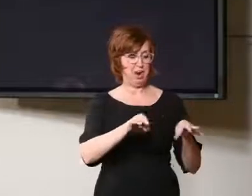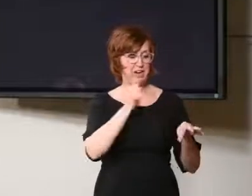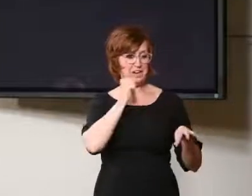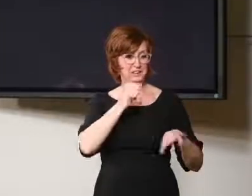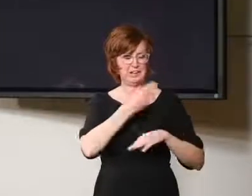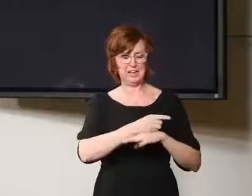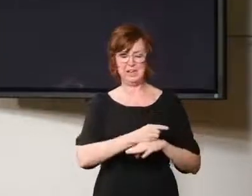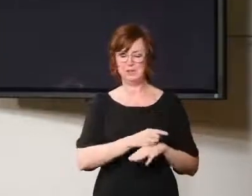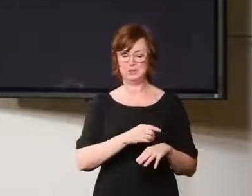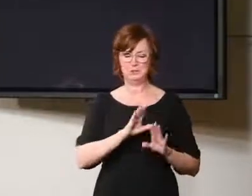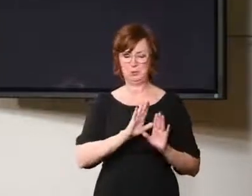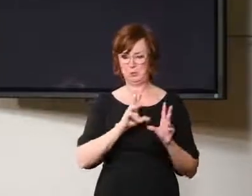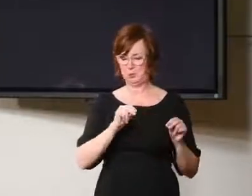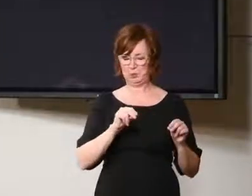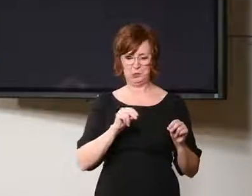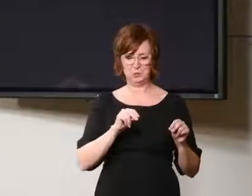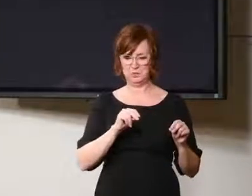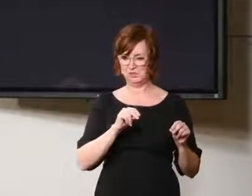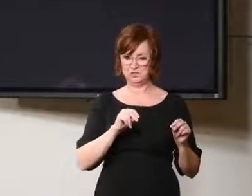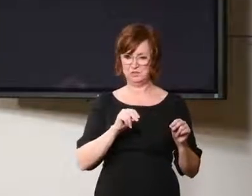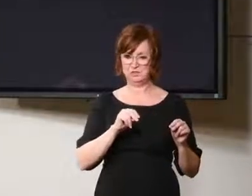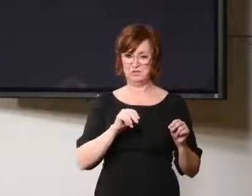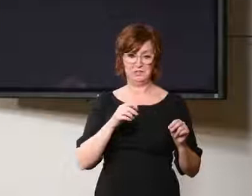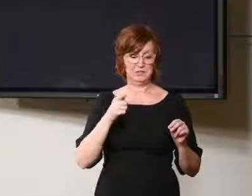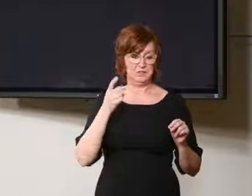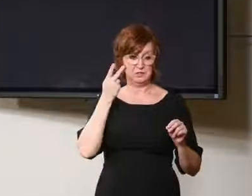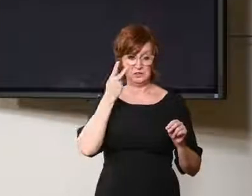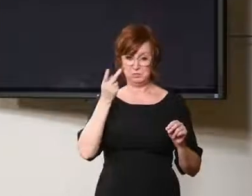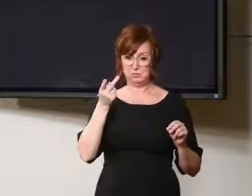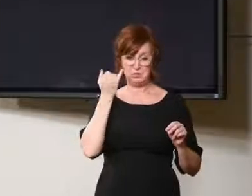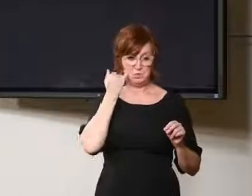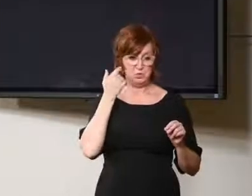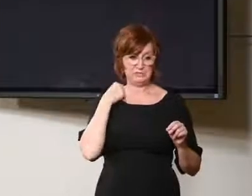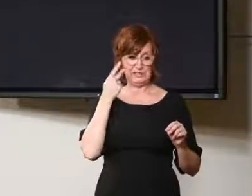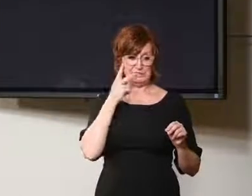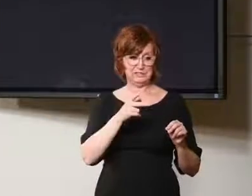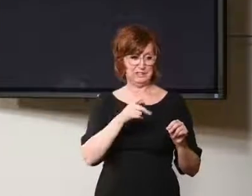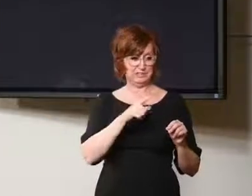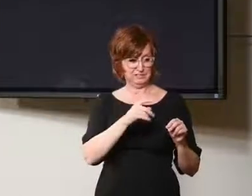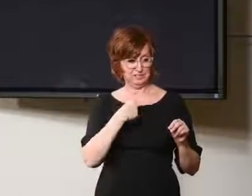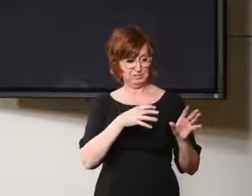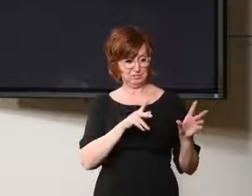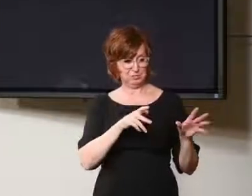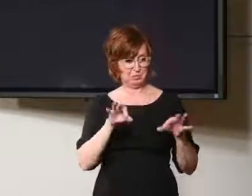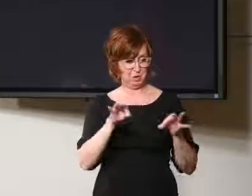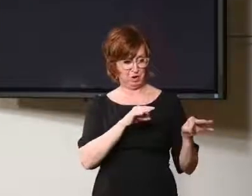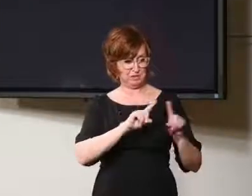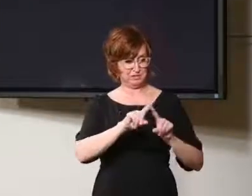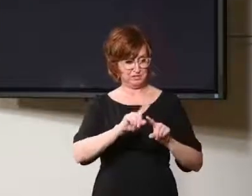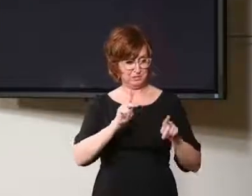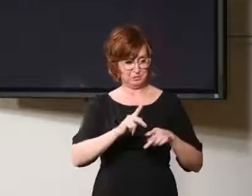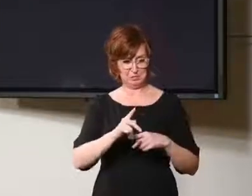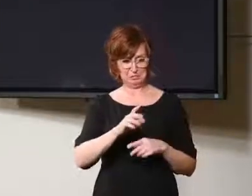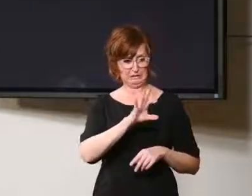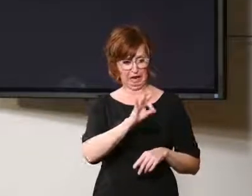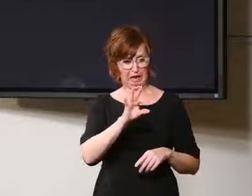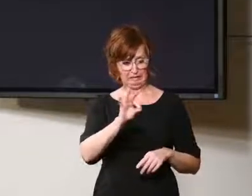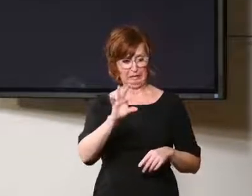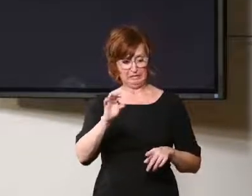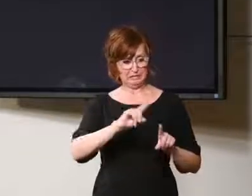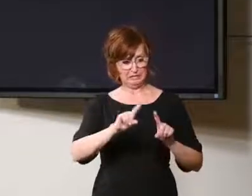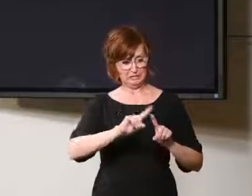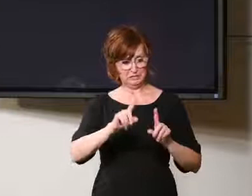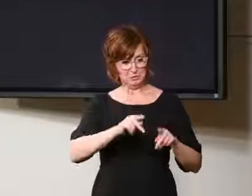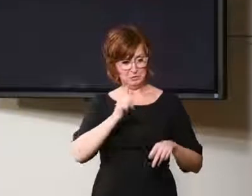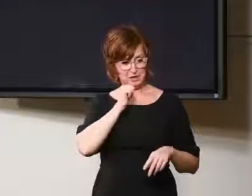then, unfortunately, there would be an order to restrict that even lower. But I think, for the most part,